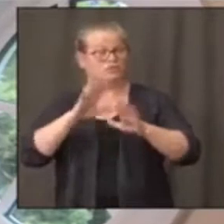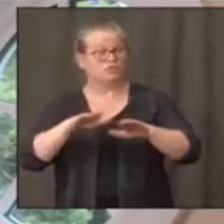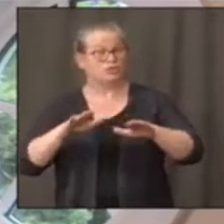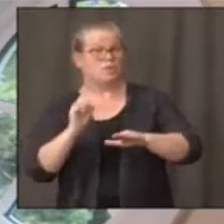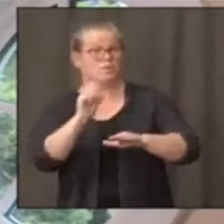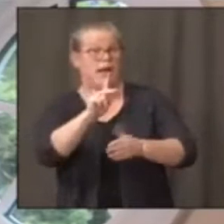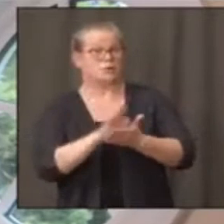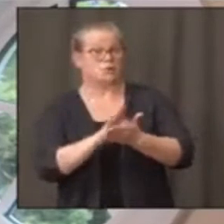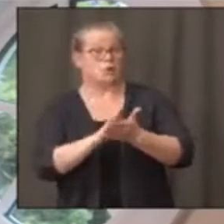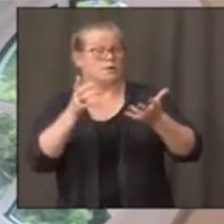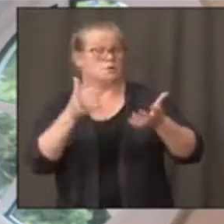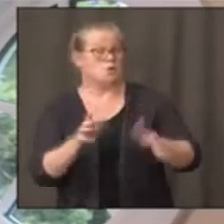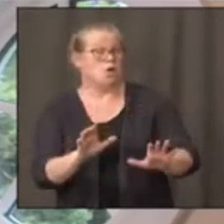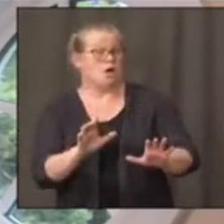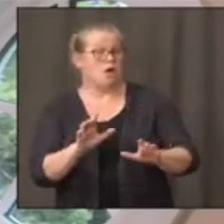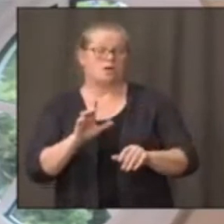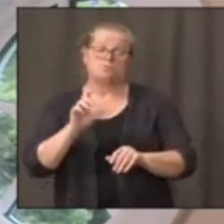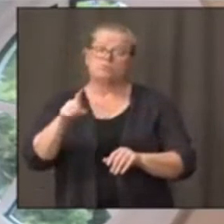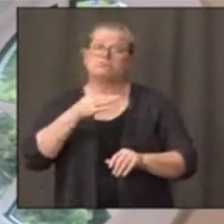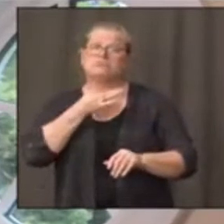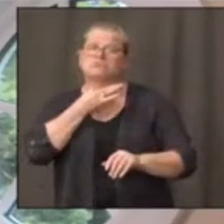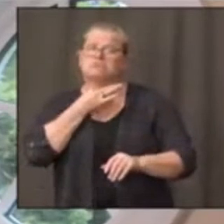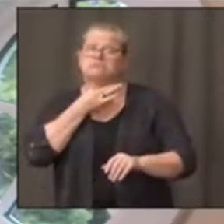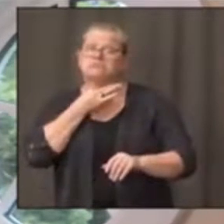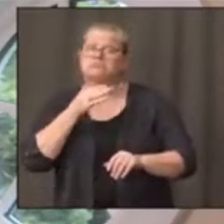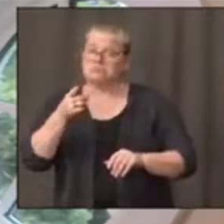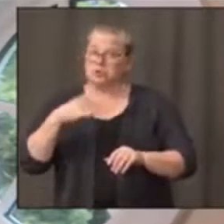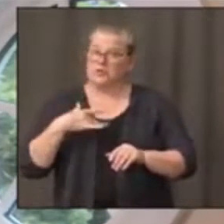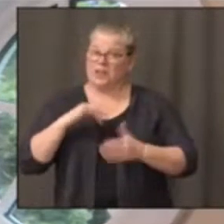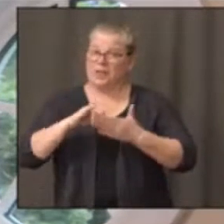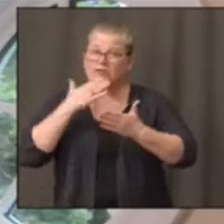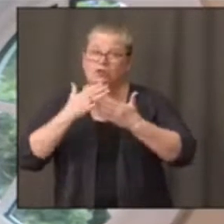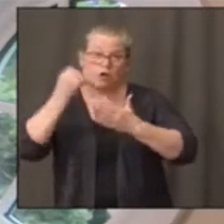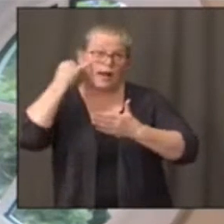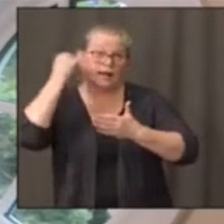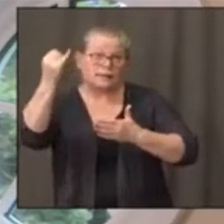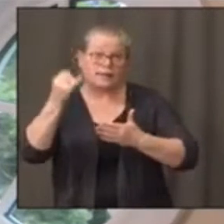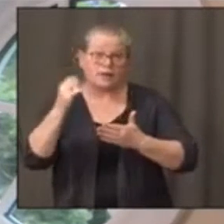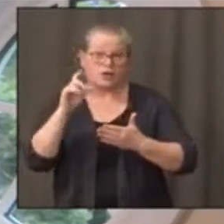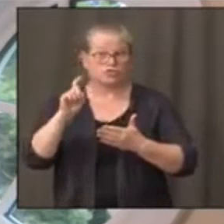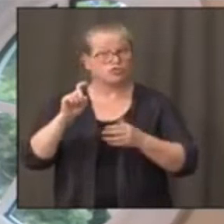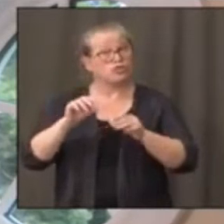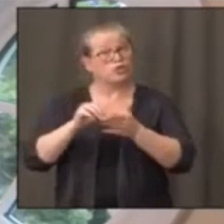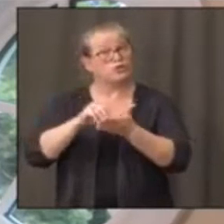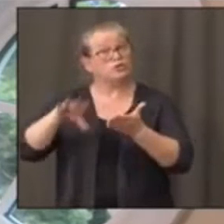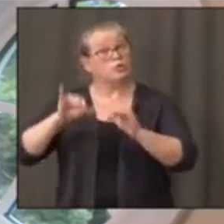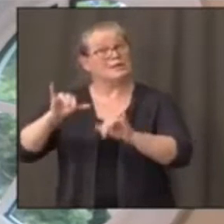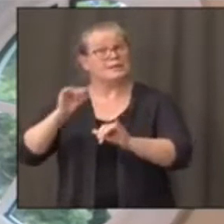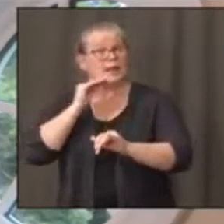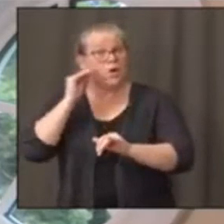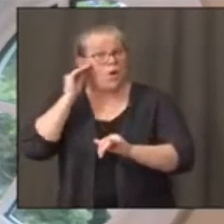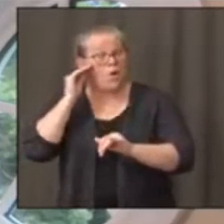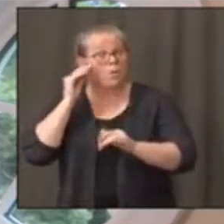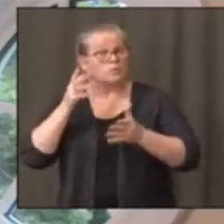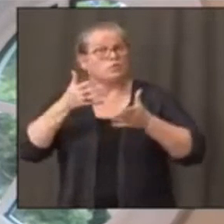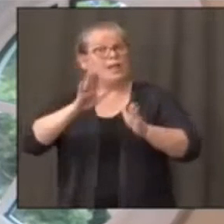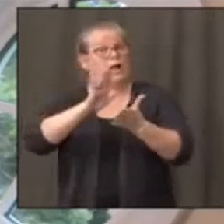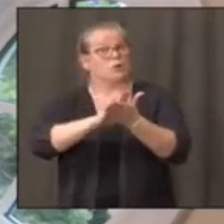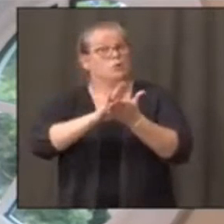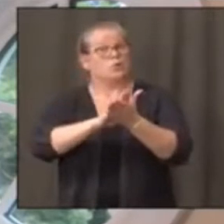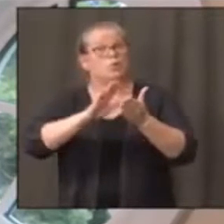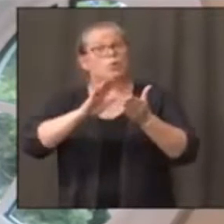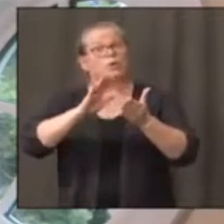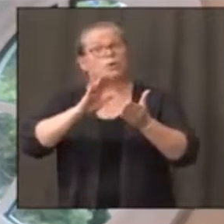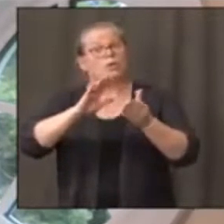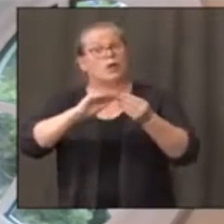good idea? Would you recommend that 1/5 of the students stay home just to lower numbers? Well,